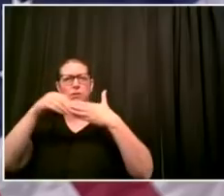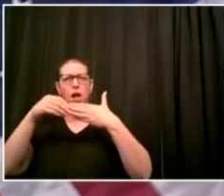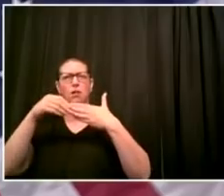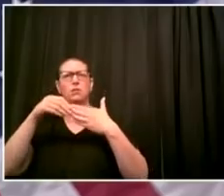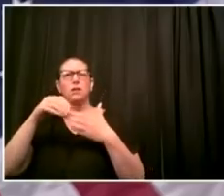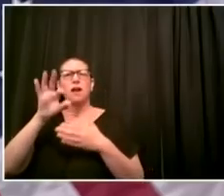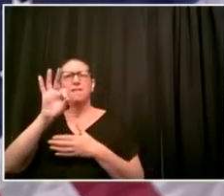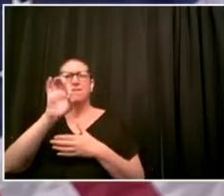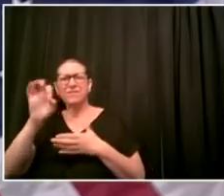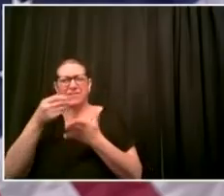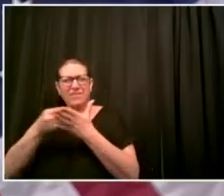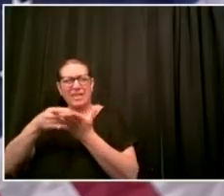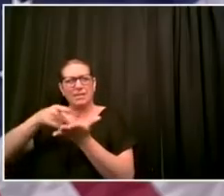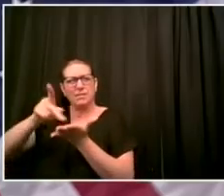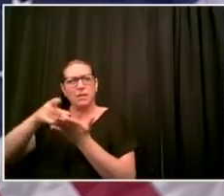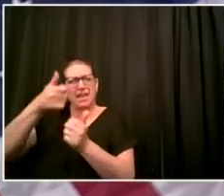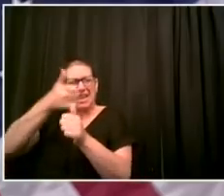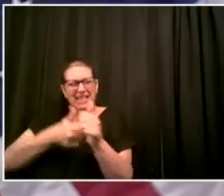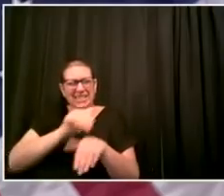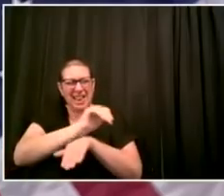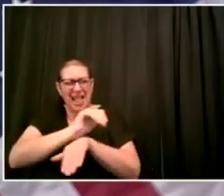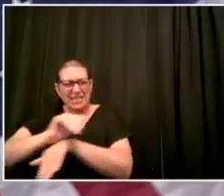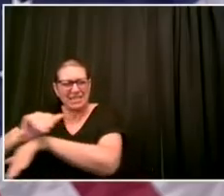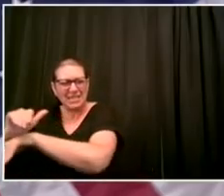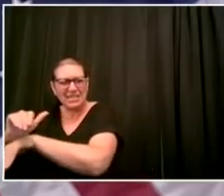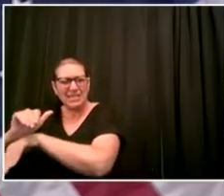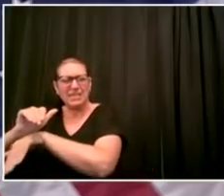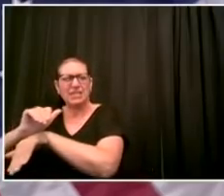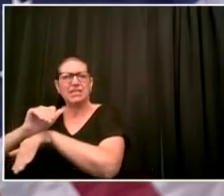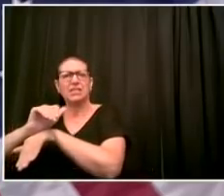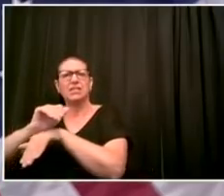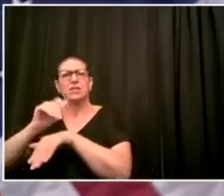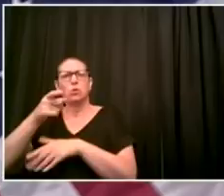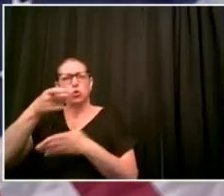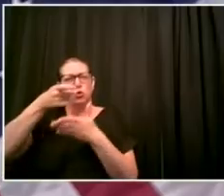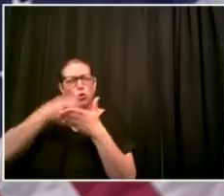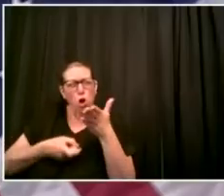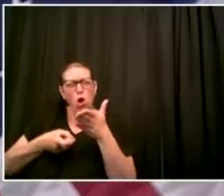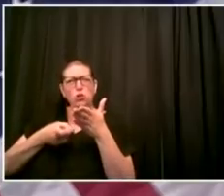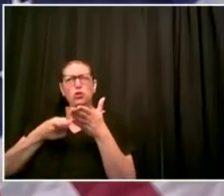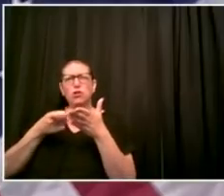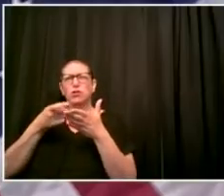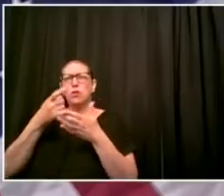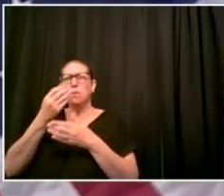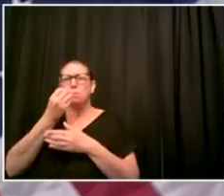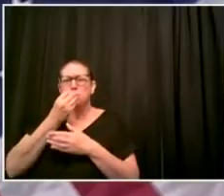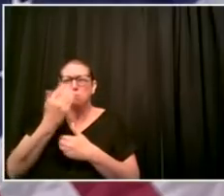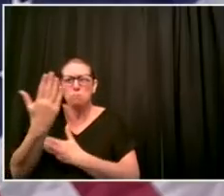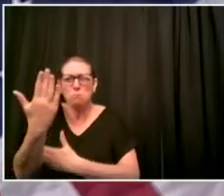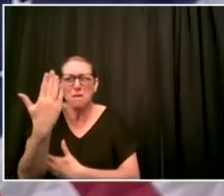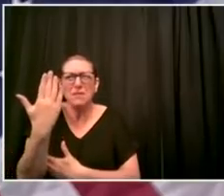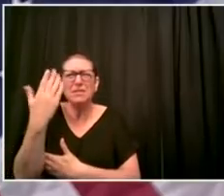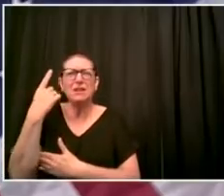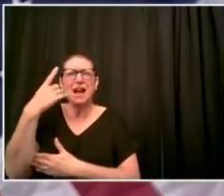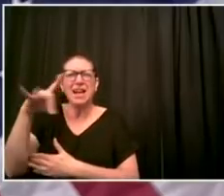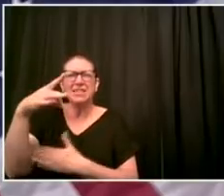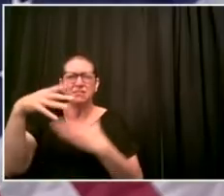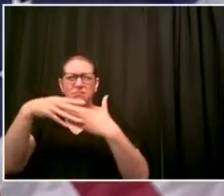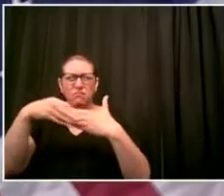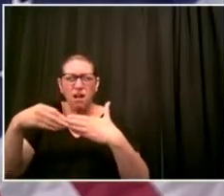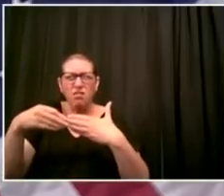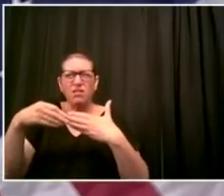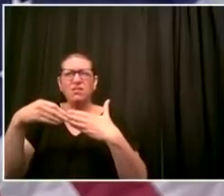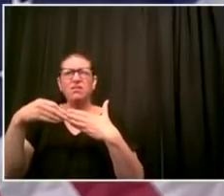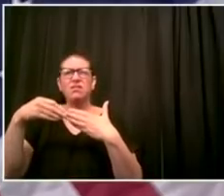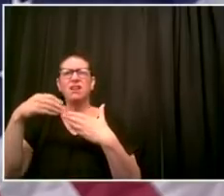charging about $18 for breakfast, $19 for lunch, and $34 for every dinner that's provided. I just